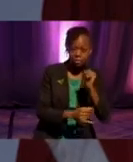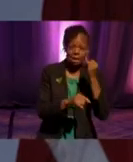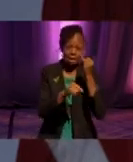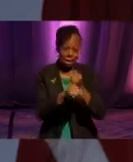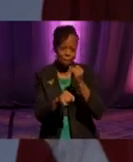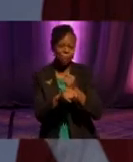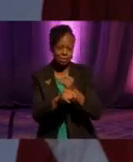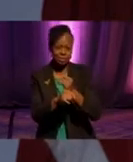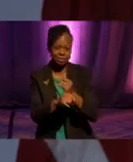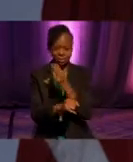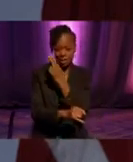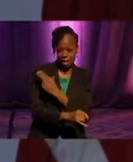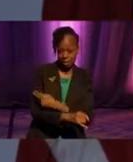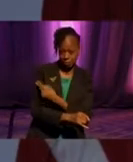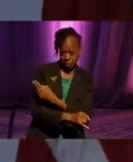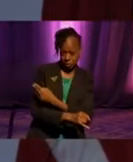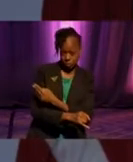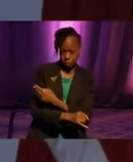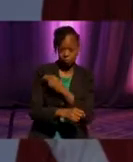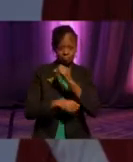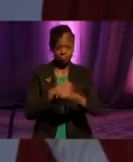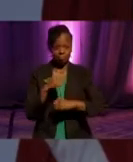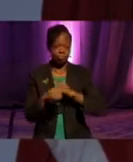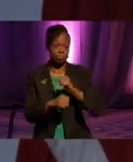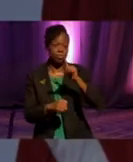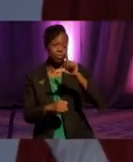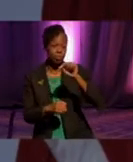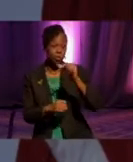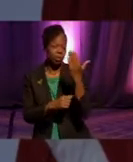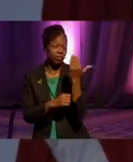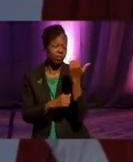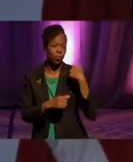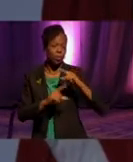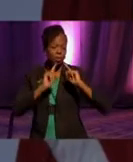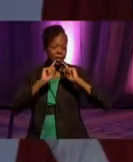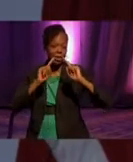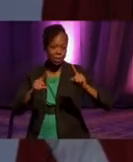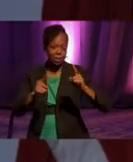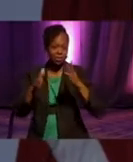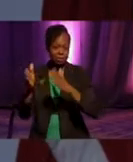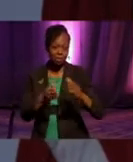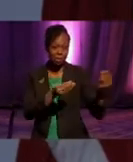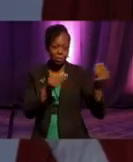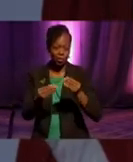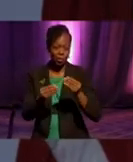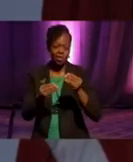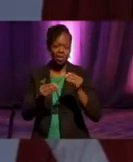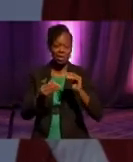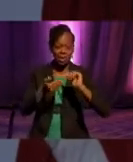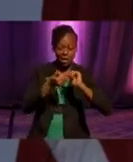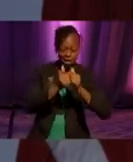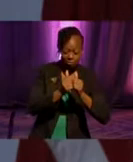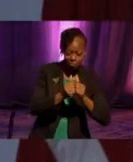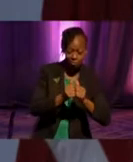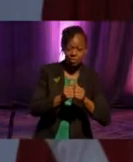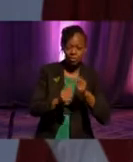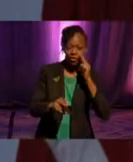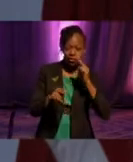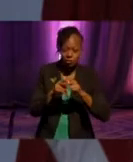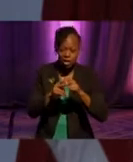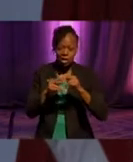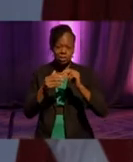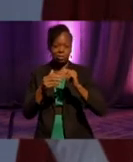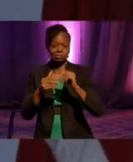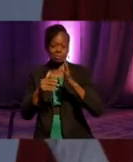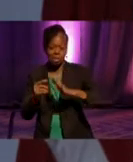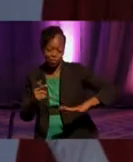should say. In 2015, we announced our plans to bring the entertainment and sports arena to